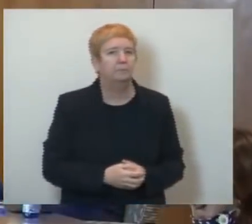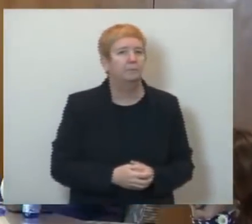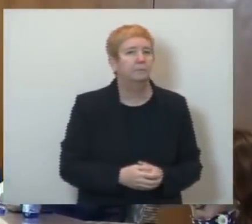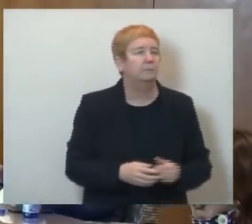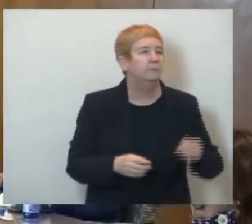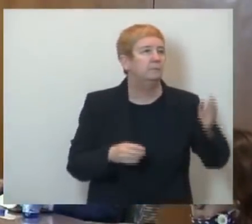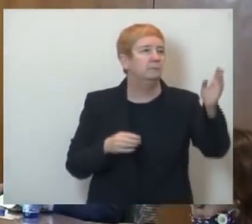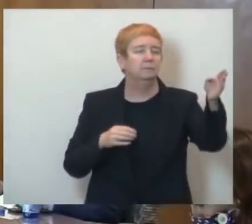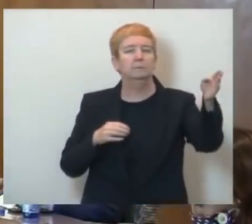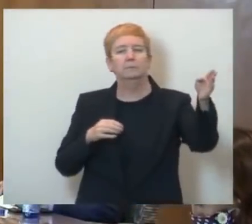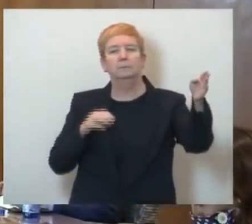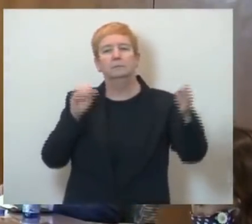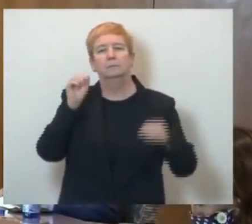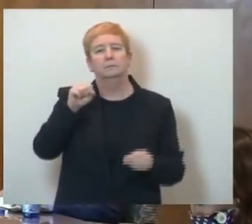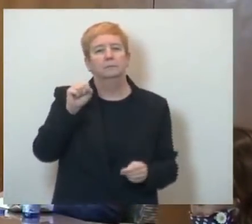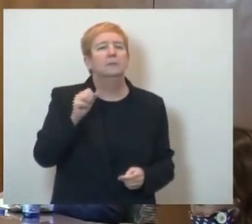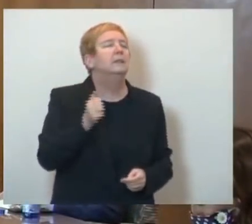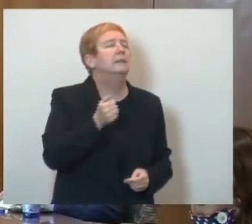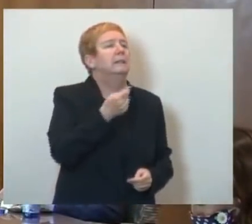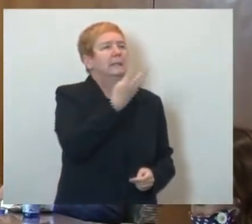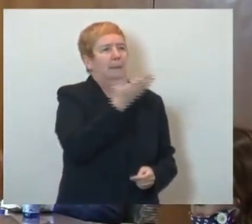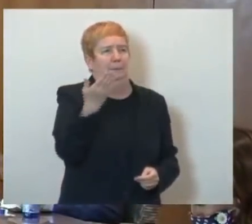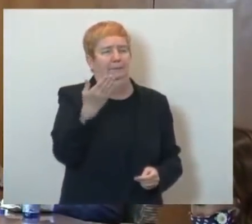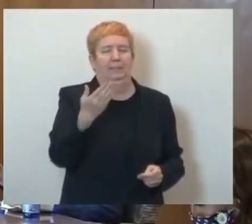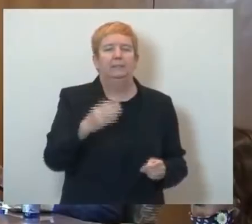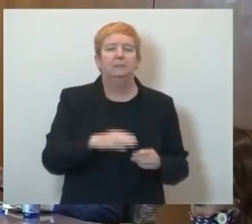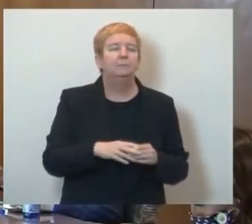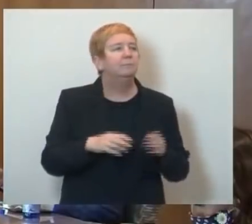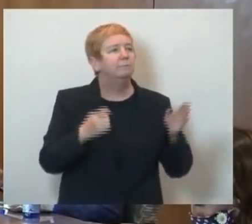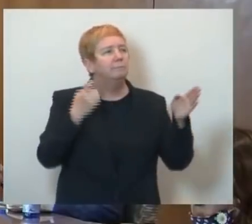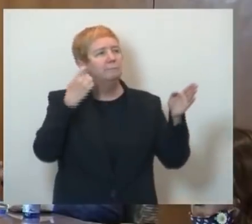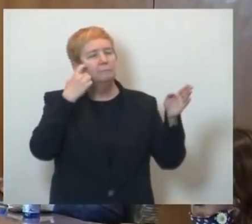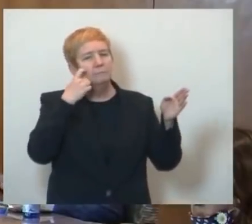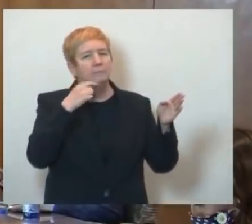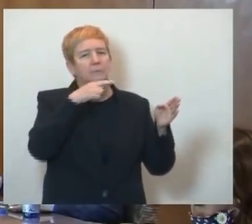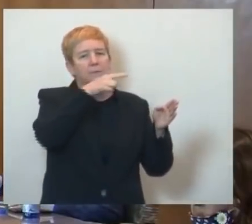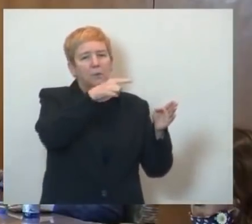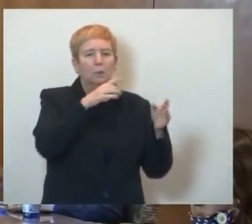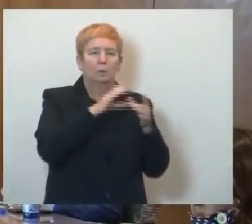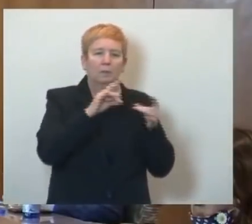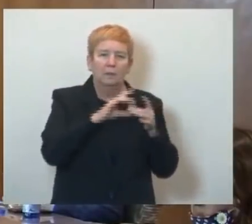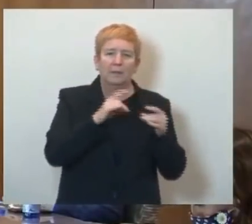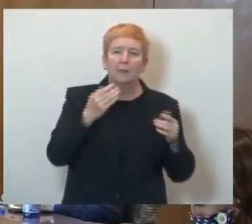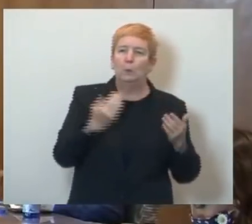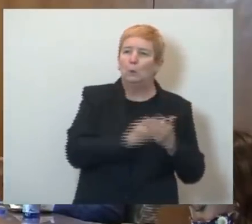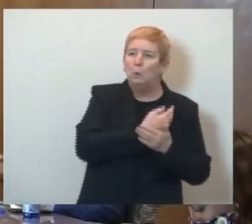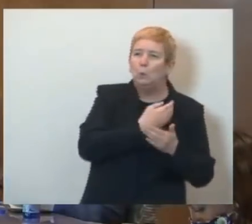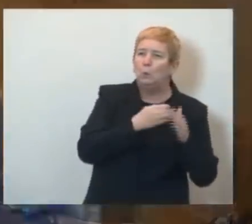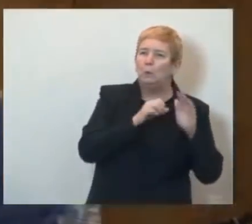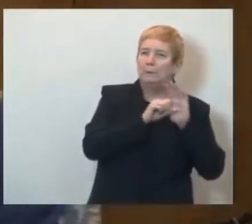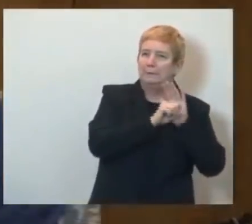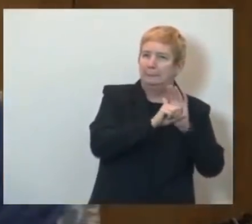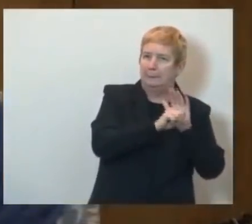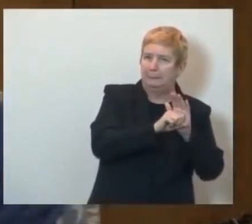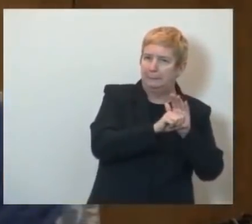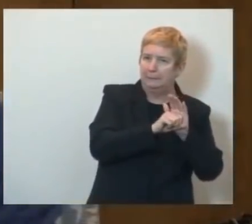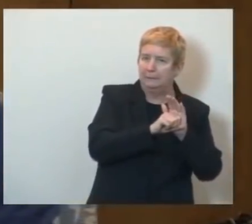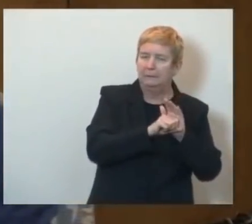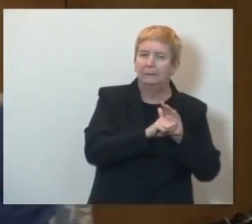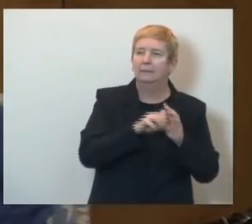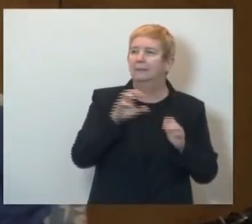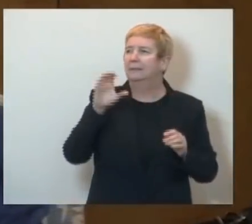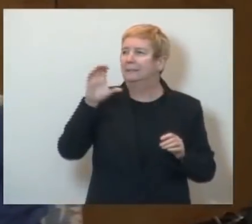Yeah, just a couple things, Governor. You previously went through the newer symptoms just this week outlined by the